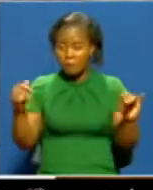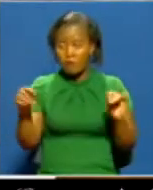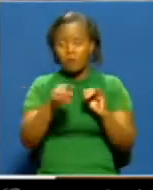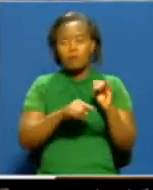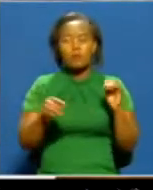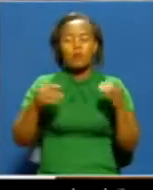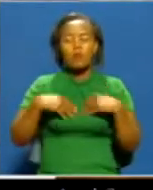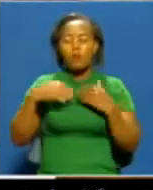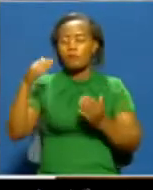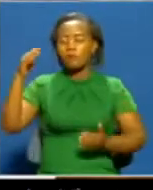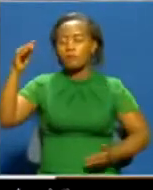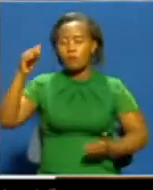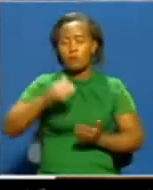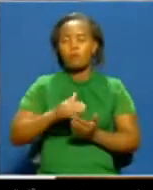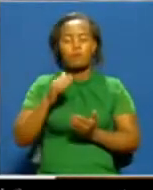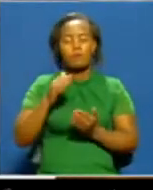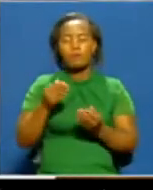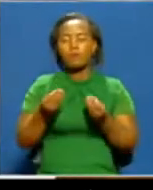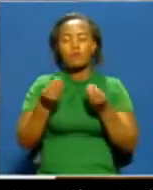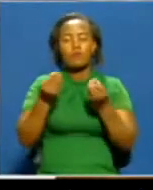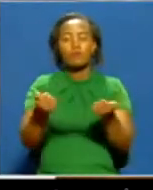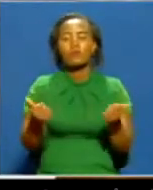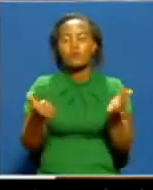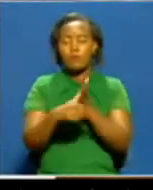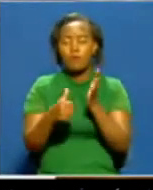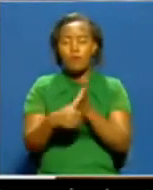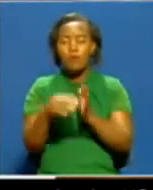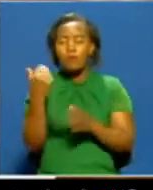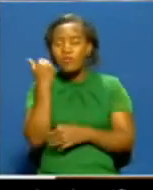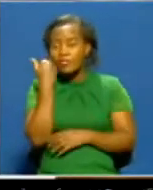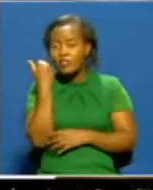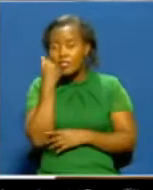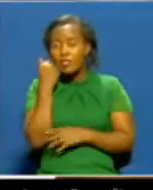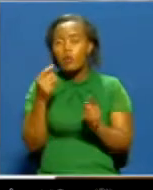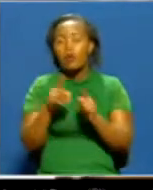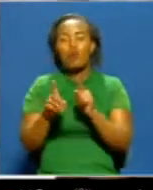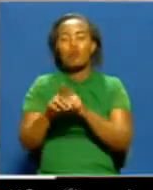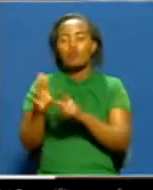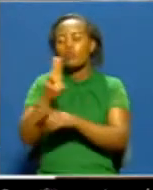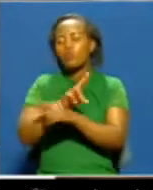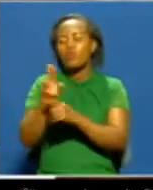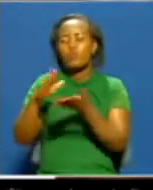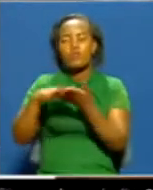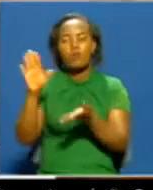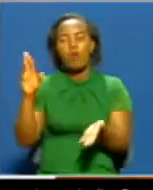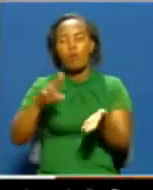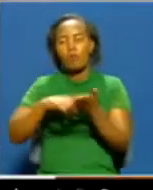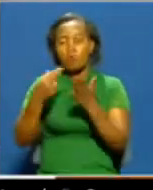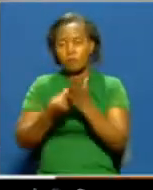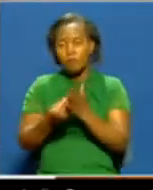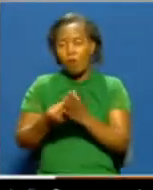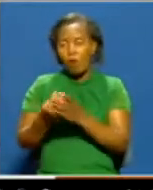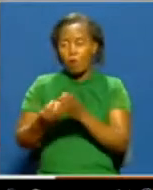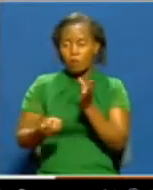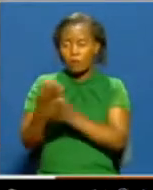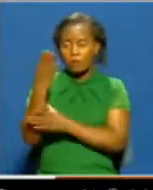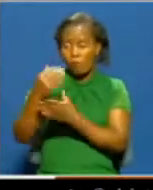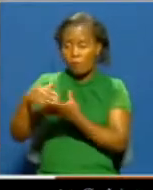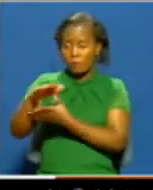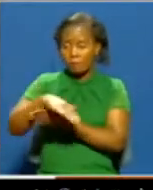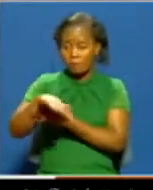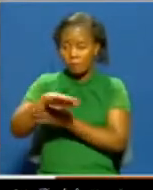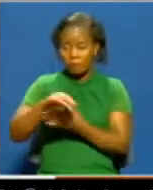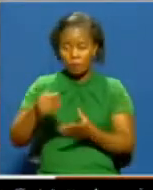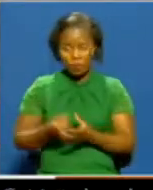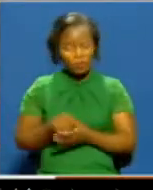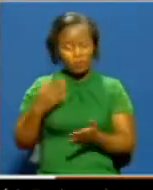burden of disease and therefore spend a lot more resources on productive areas rather than unproductive areas. Thank you